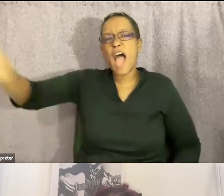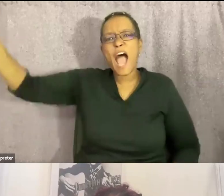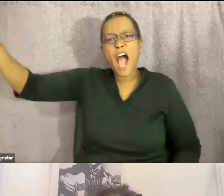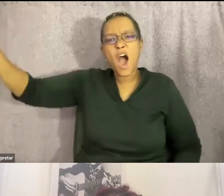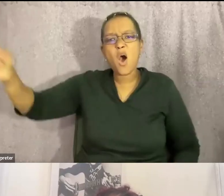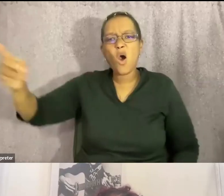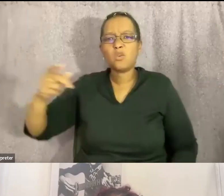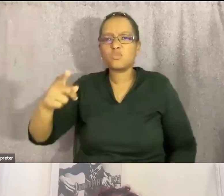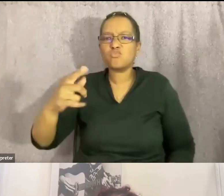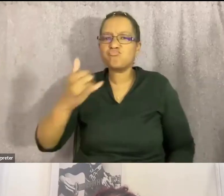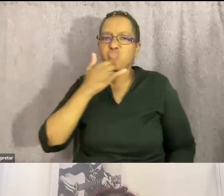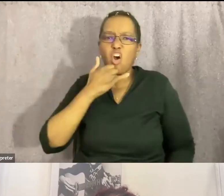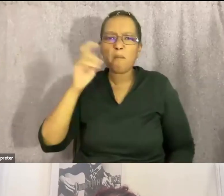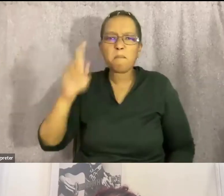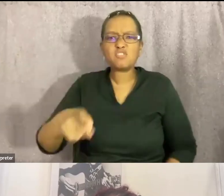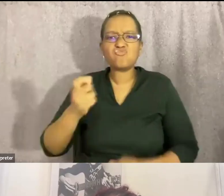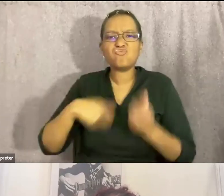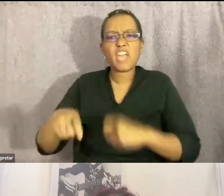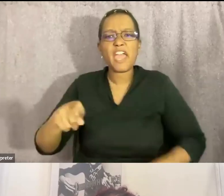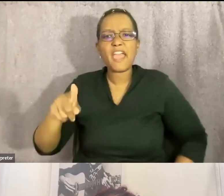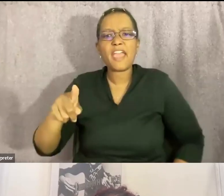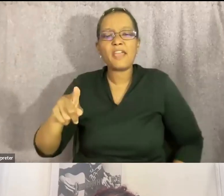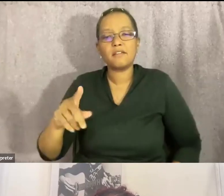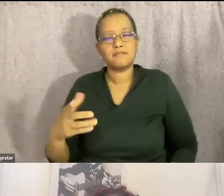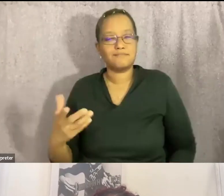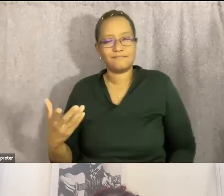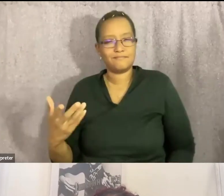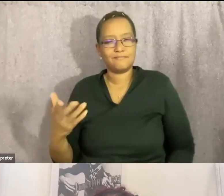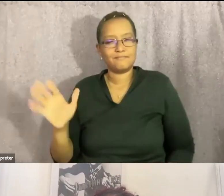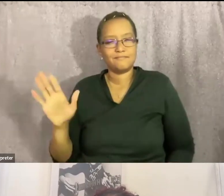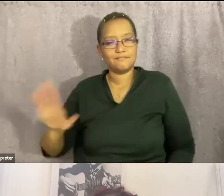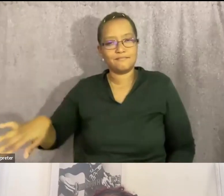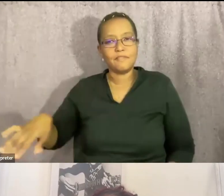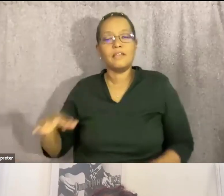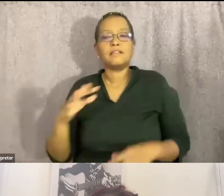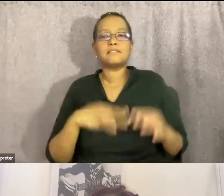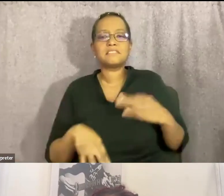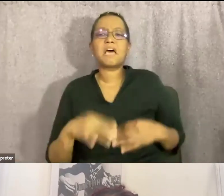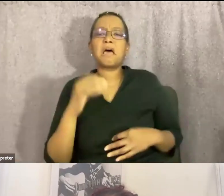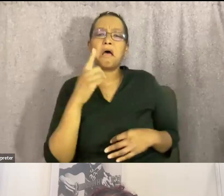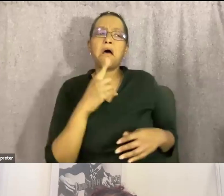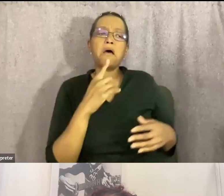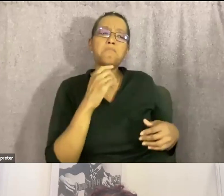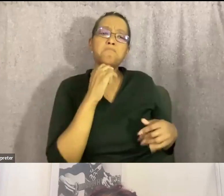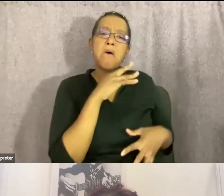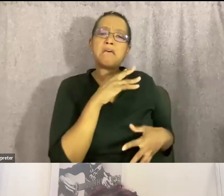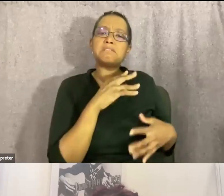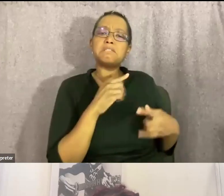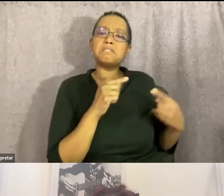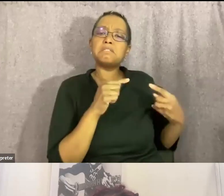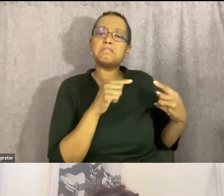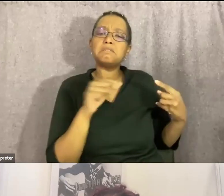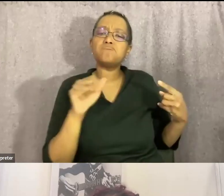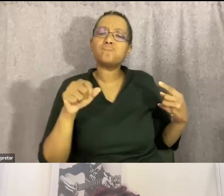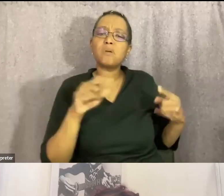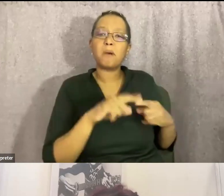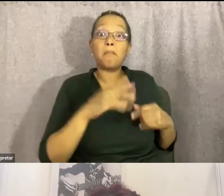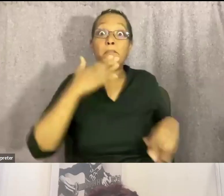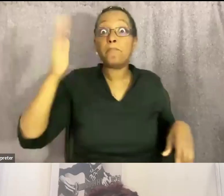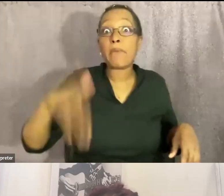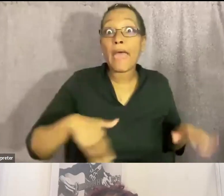This is the very vital question, and I'm glad you asked it. It is unfortunately,